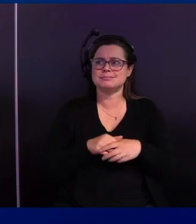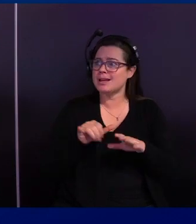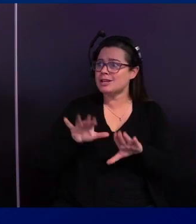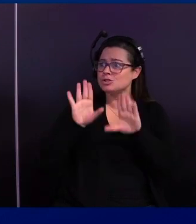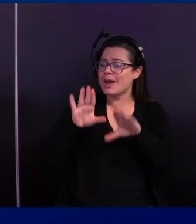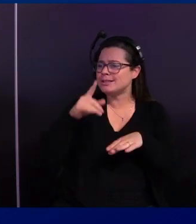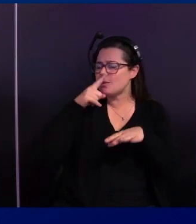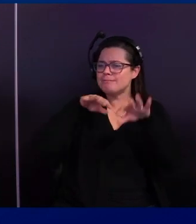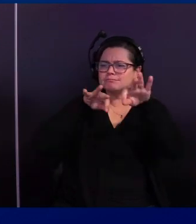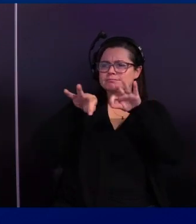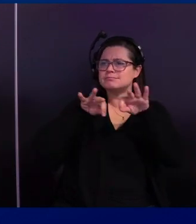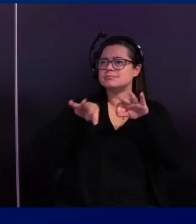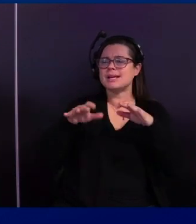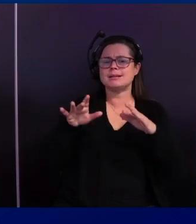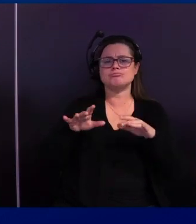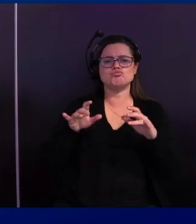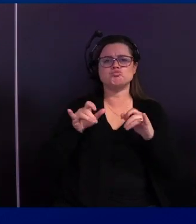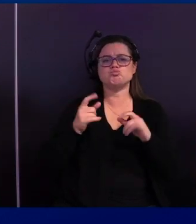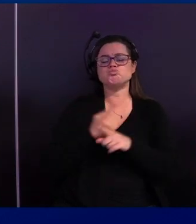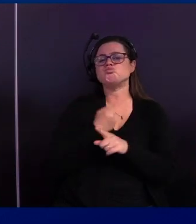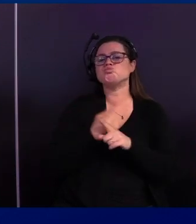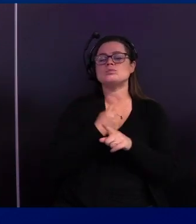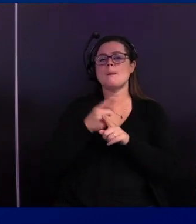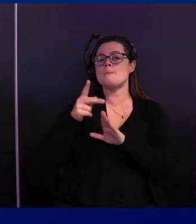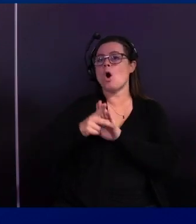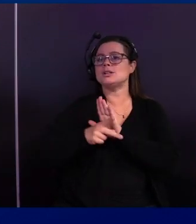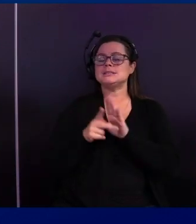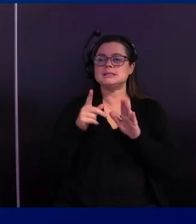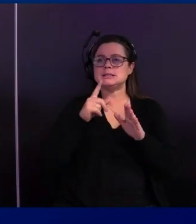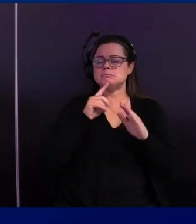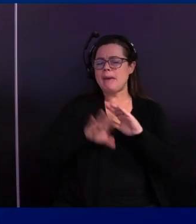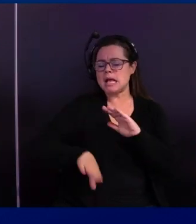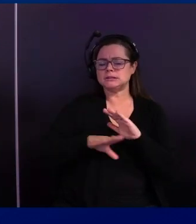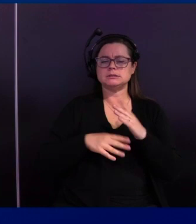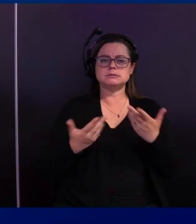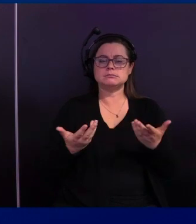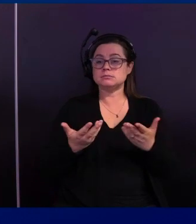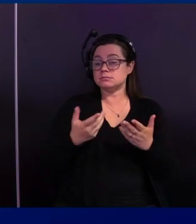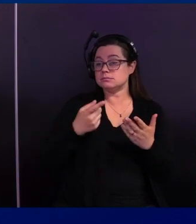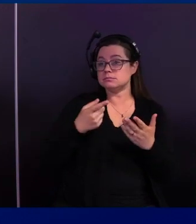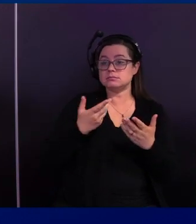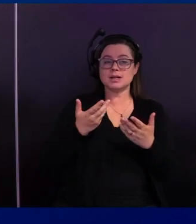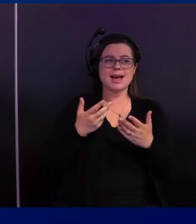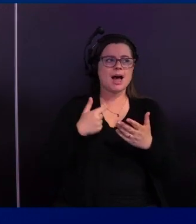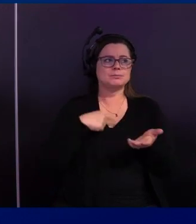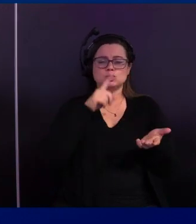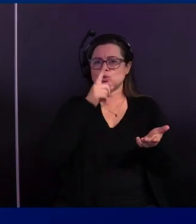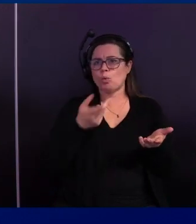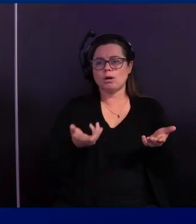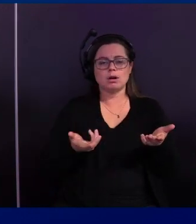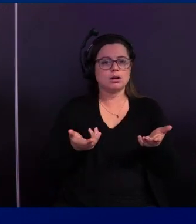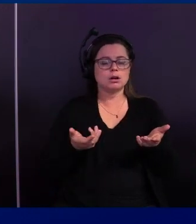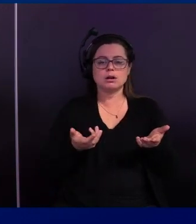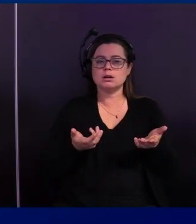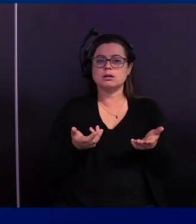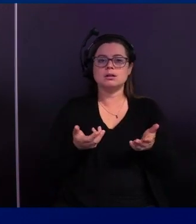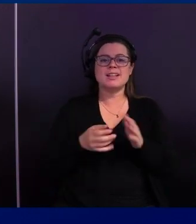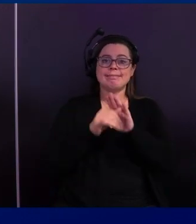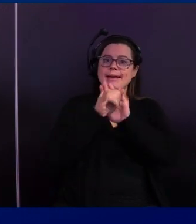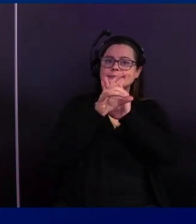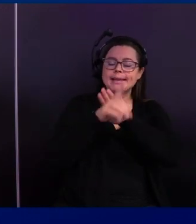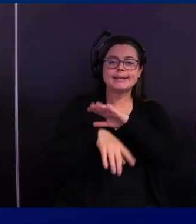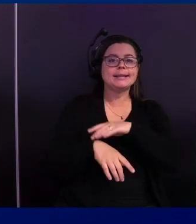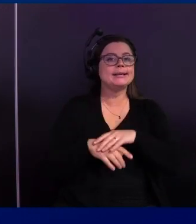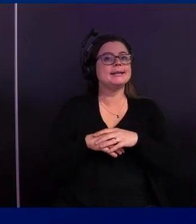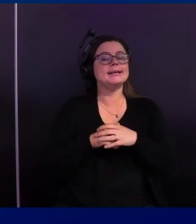walk us through like a typical policy, like just kind of what all? There's probably the identity or